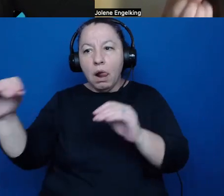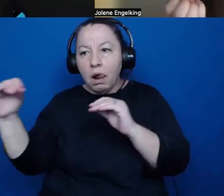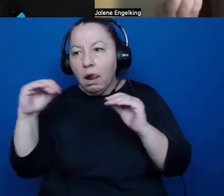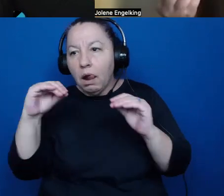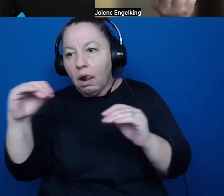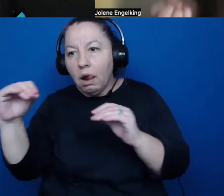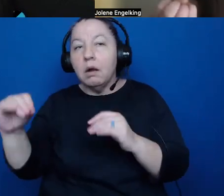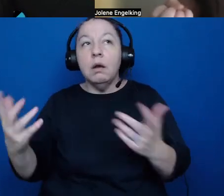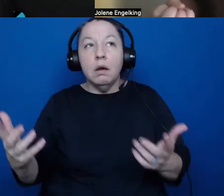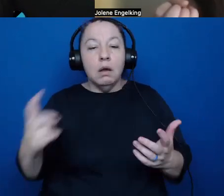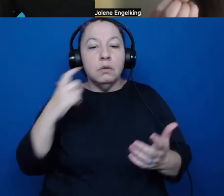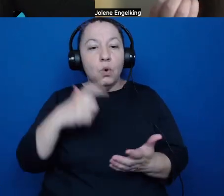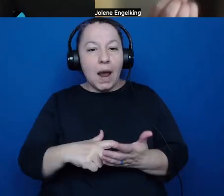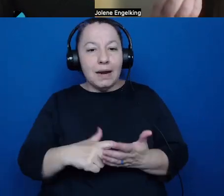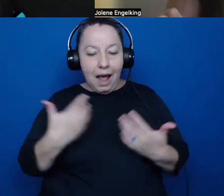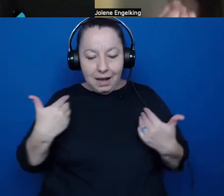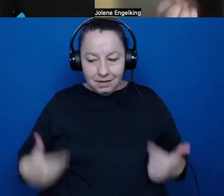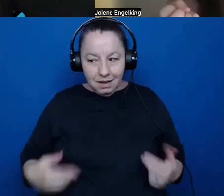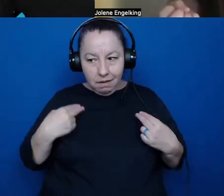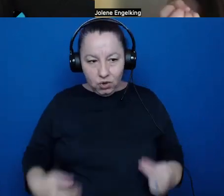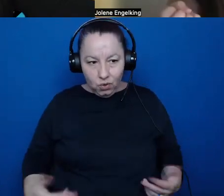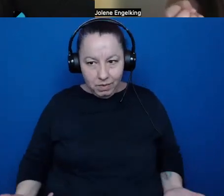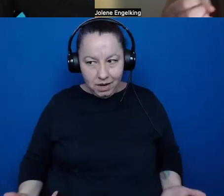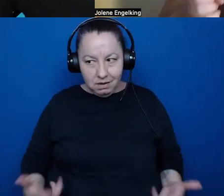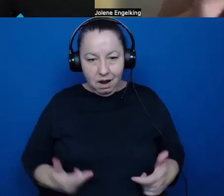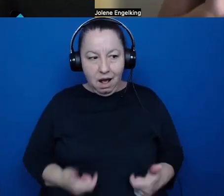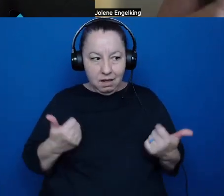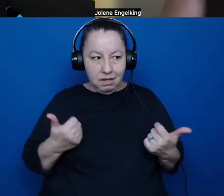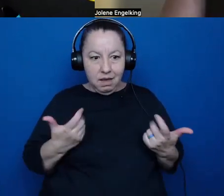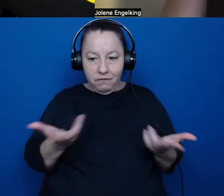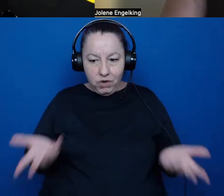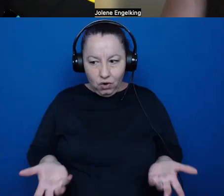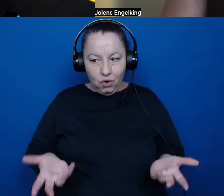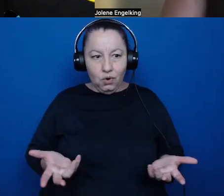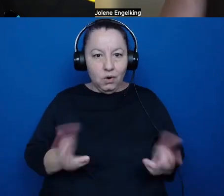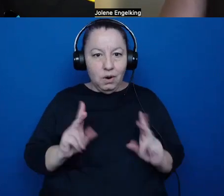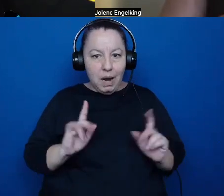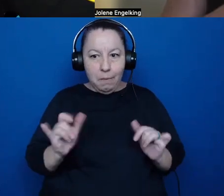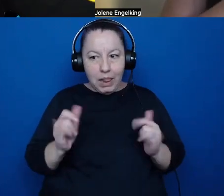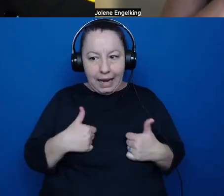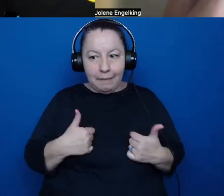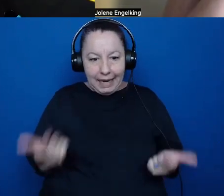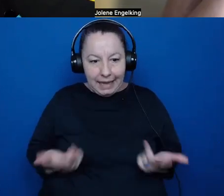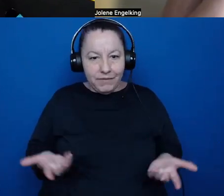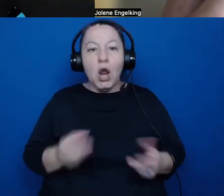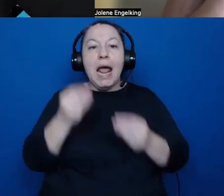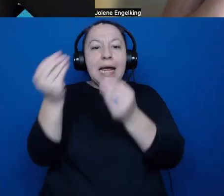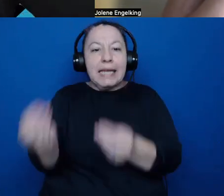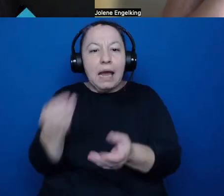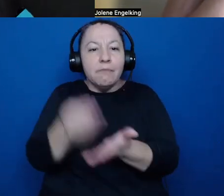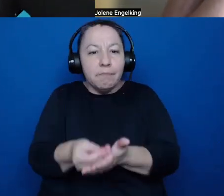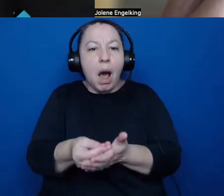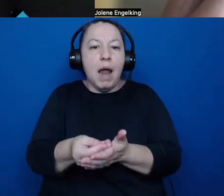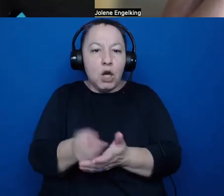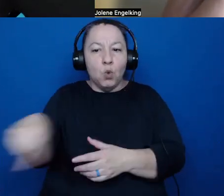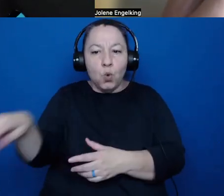even recognize your humanity or the fact that you exist in some places, give people the money, like put your money where the